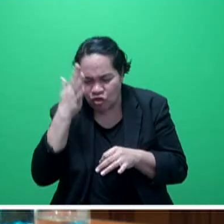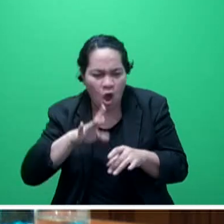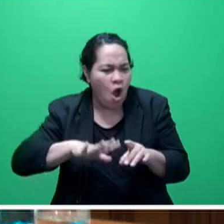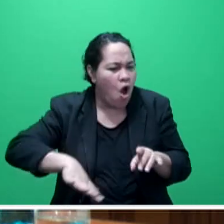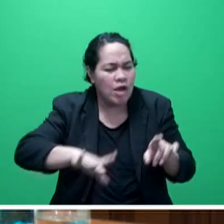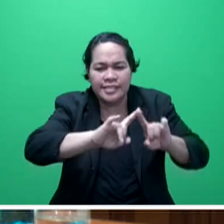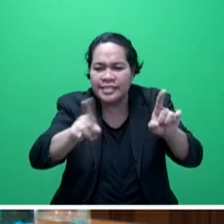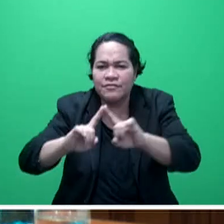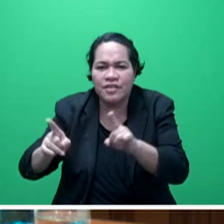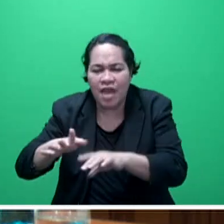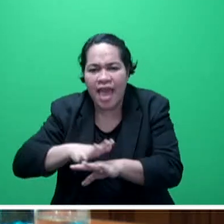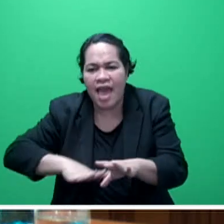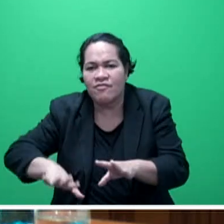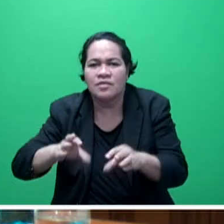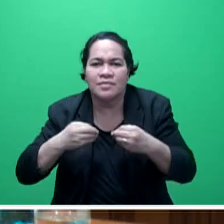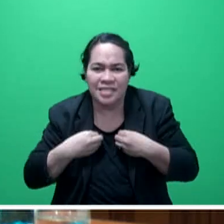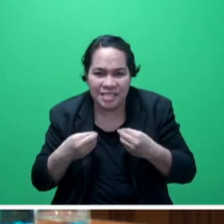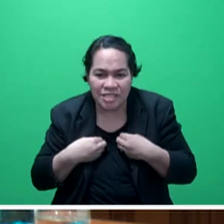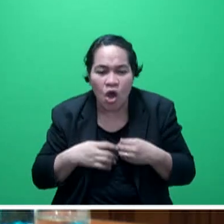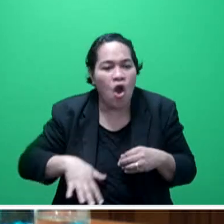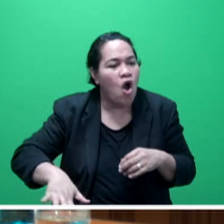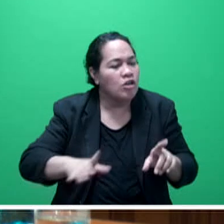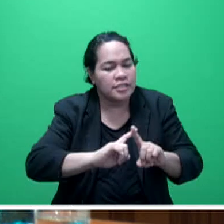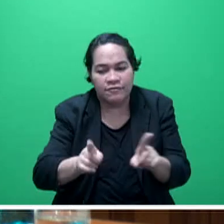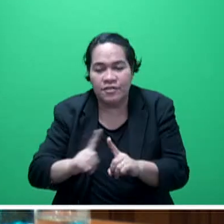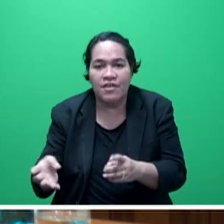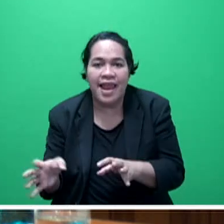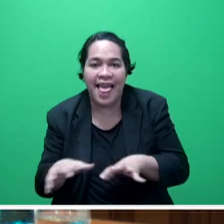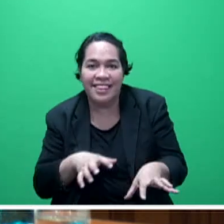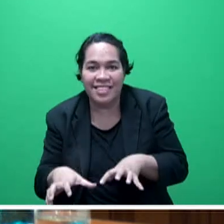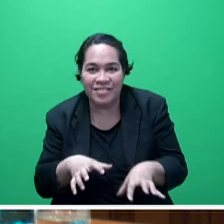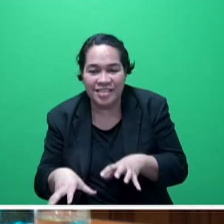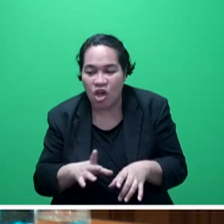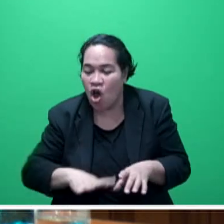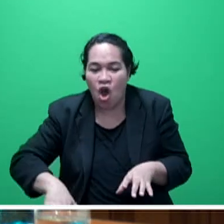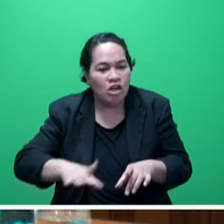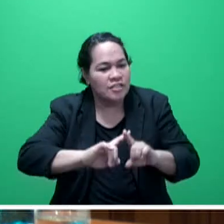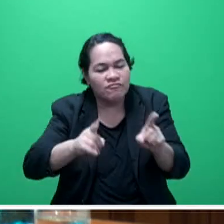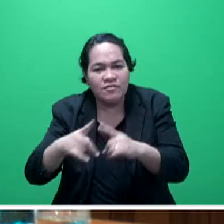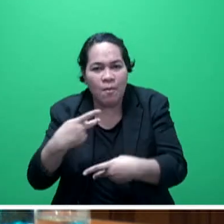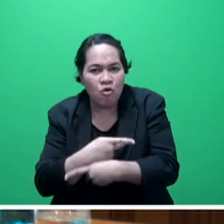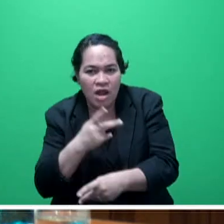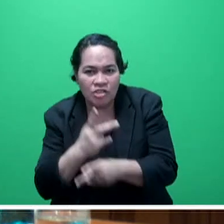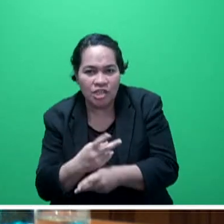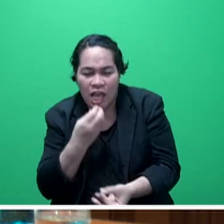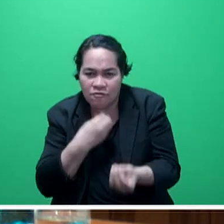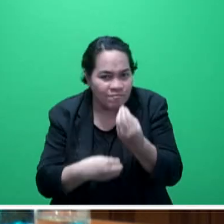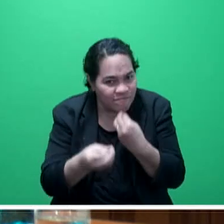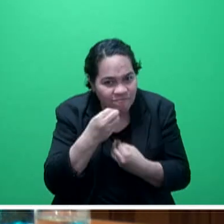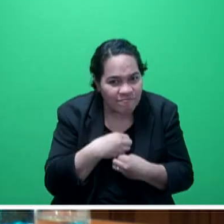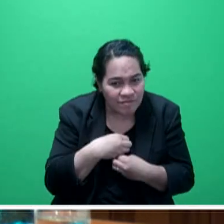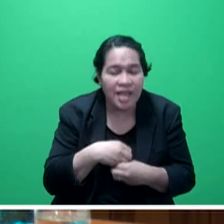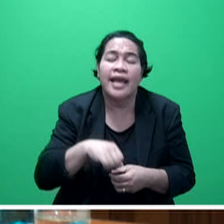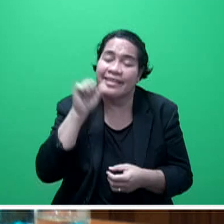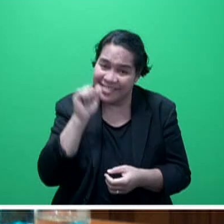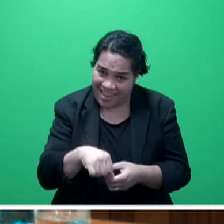all types of businesses, all economic activity, and all forms of consumption and production in the country. So